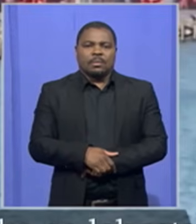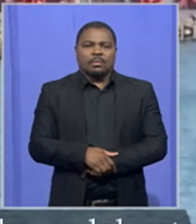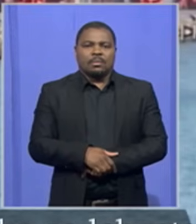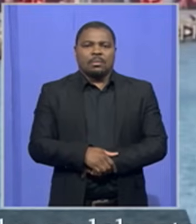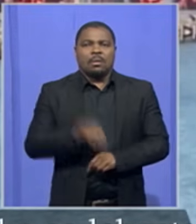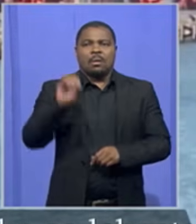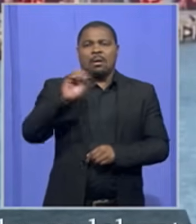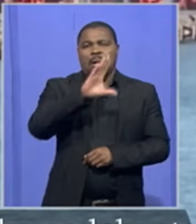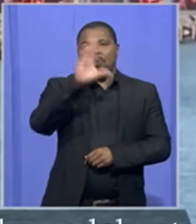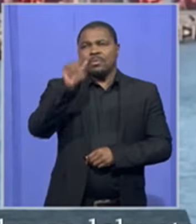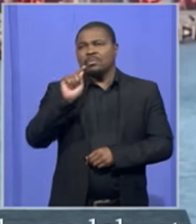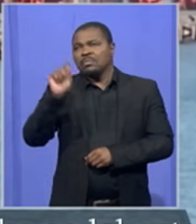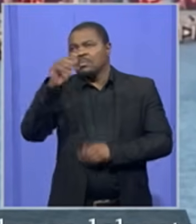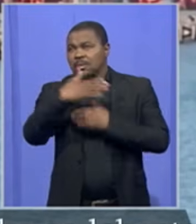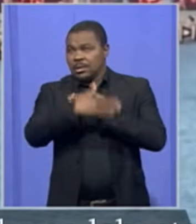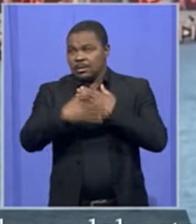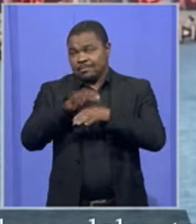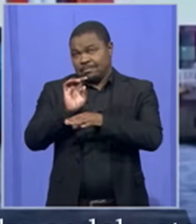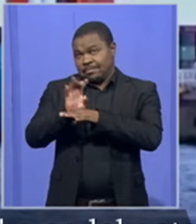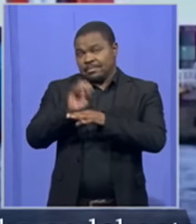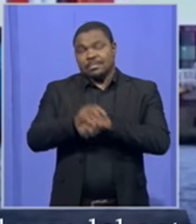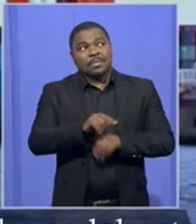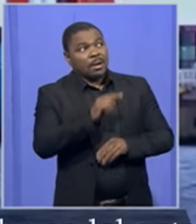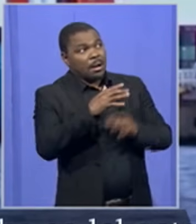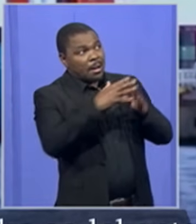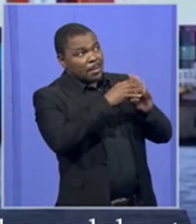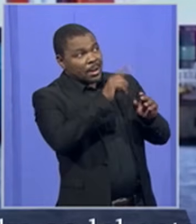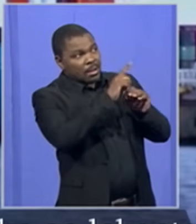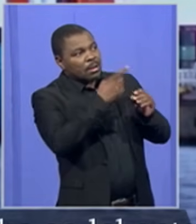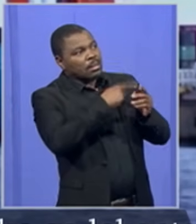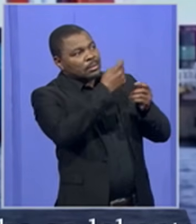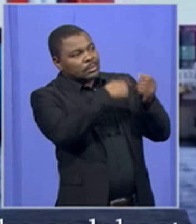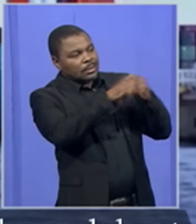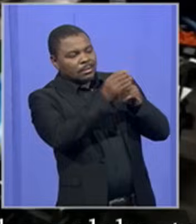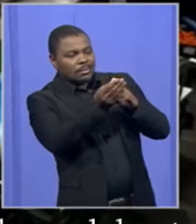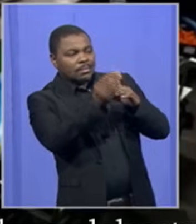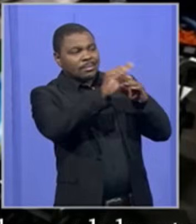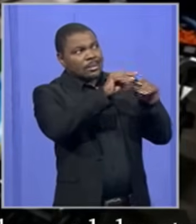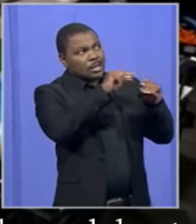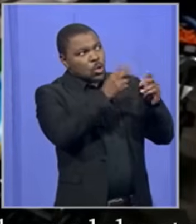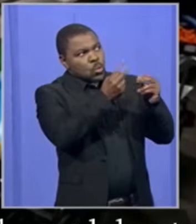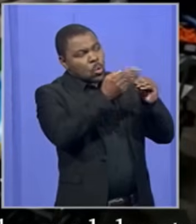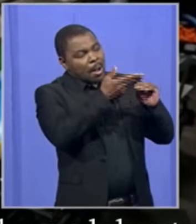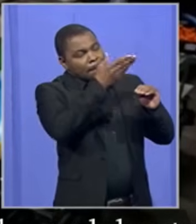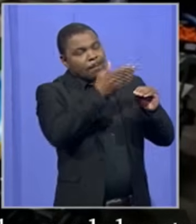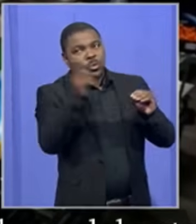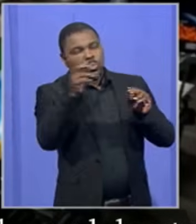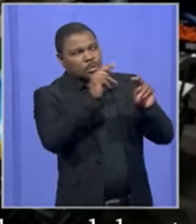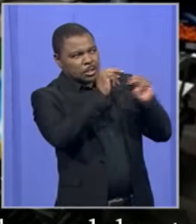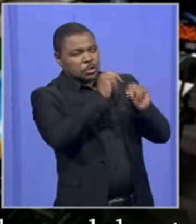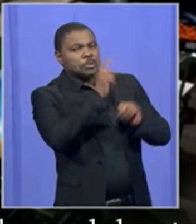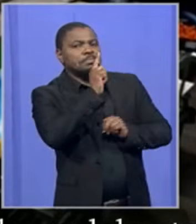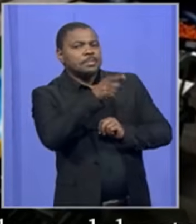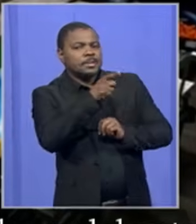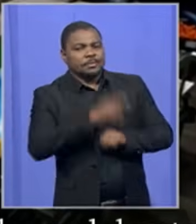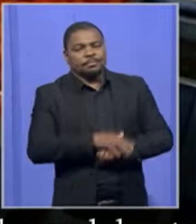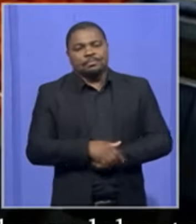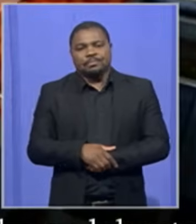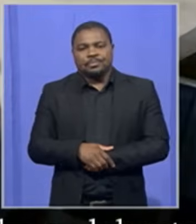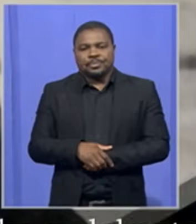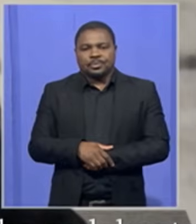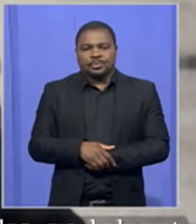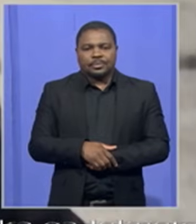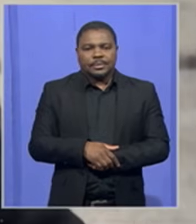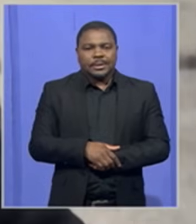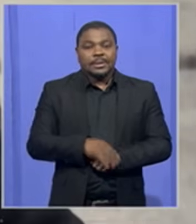Dinaga tsa Afrika di gakololwa go rerisana le Amerika ka ga lekgetho le lentšhwa la naga eo. It